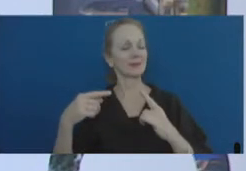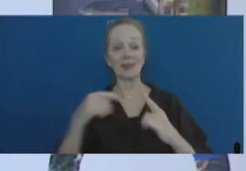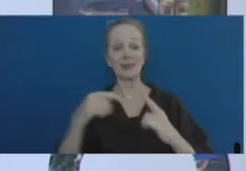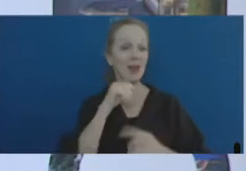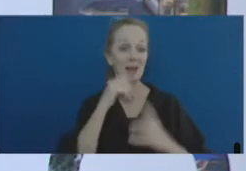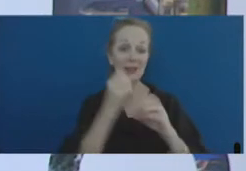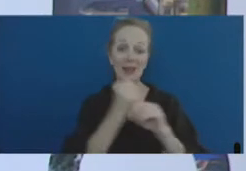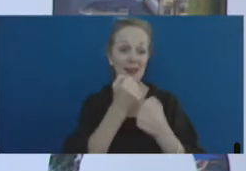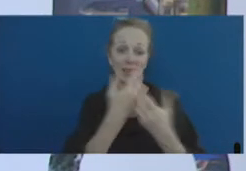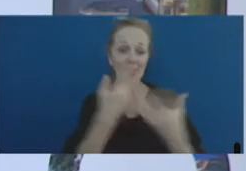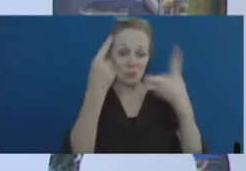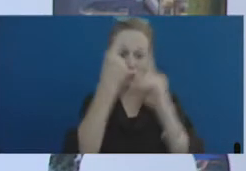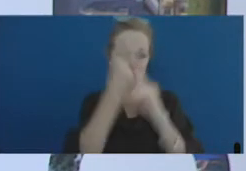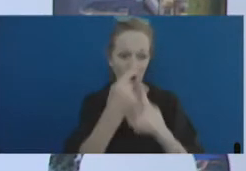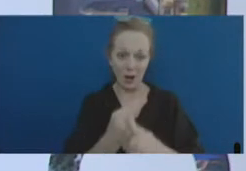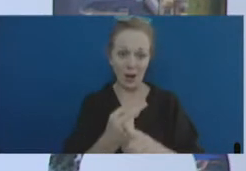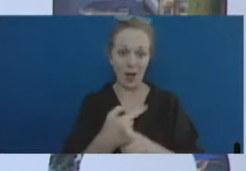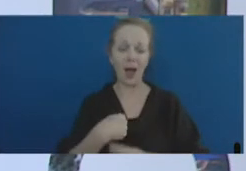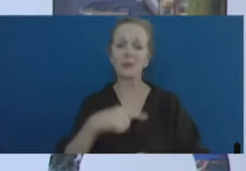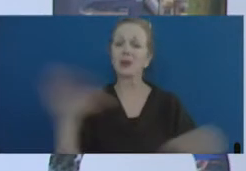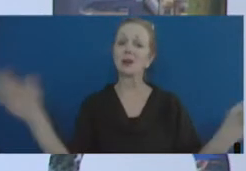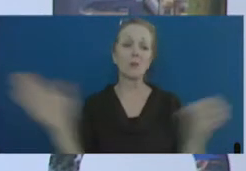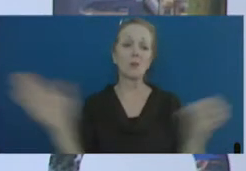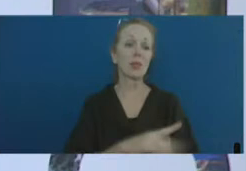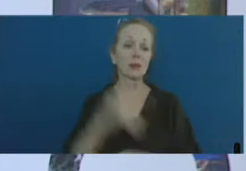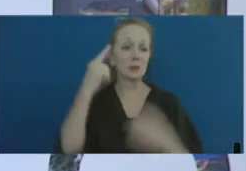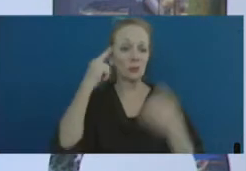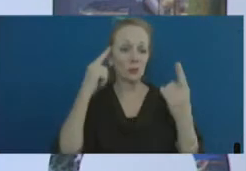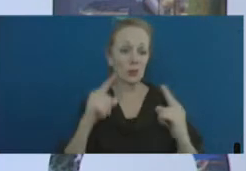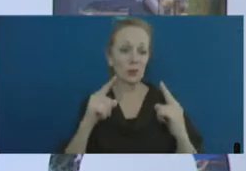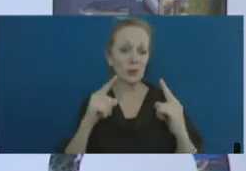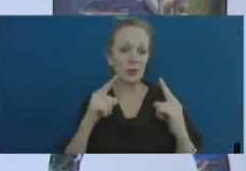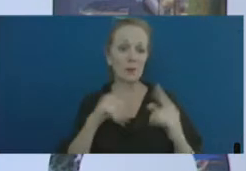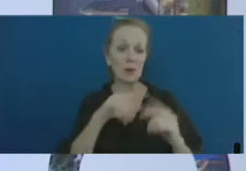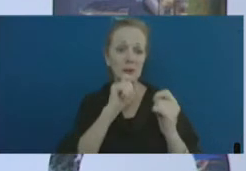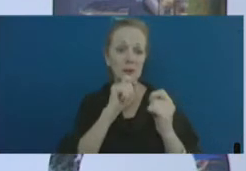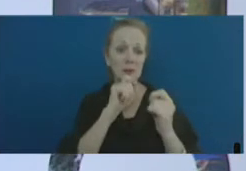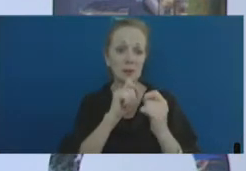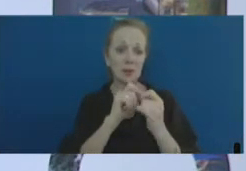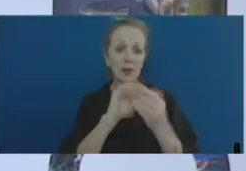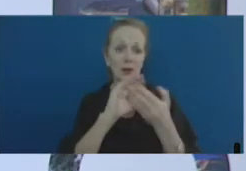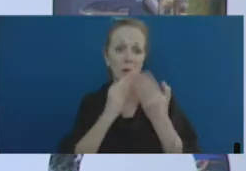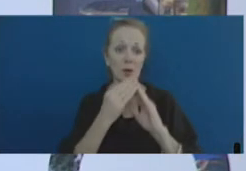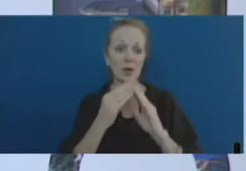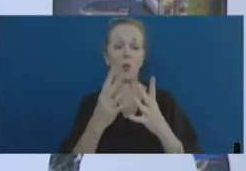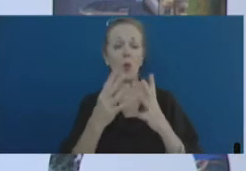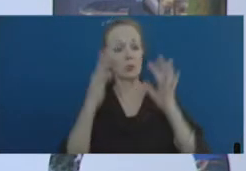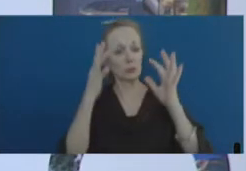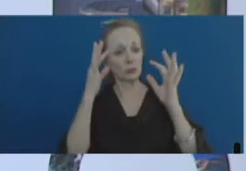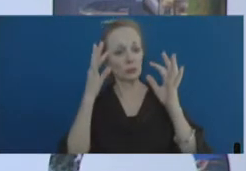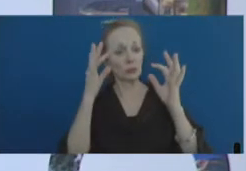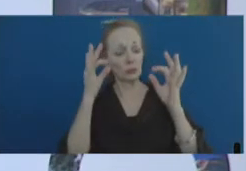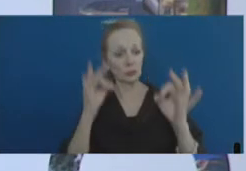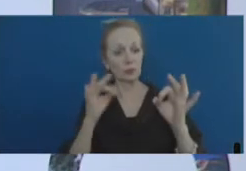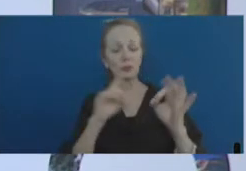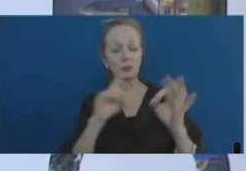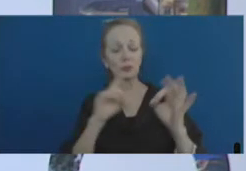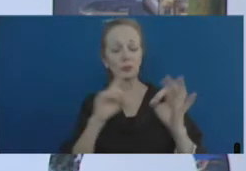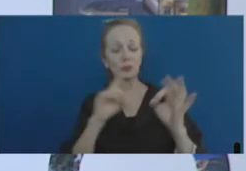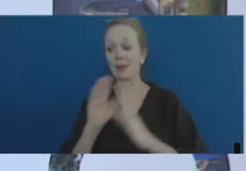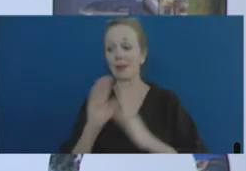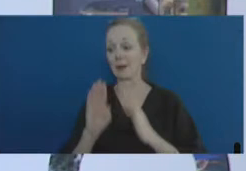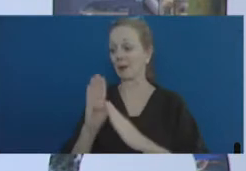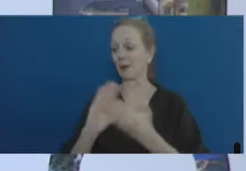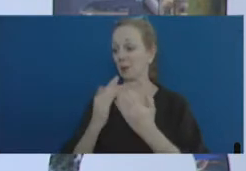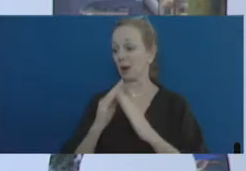everything right. And I completely agree with you about certainty. I mean, the community wants certainty. The development community wants certainty.